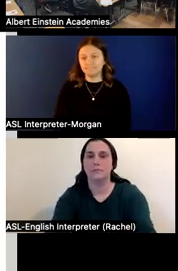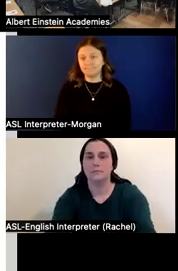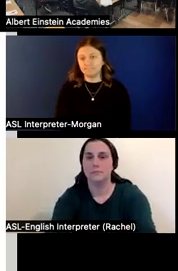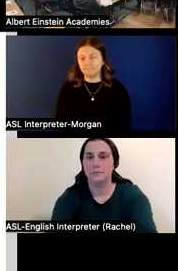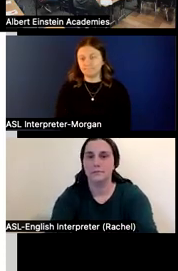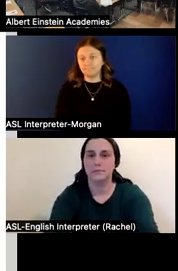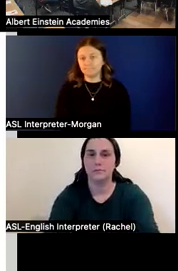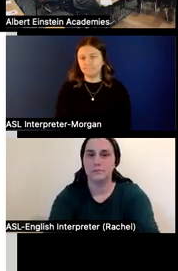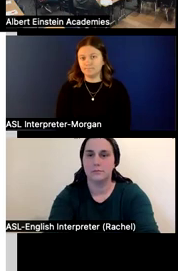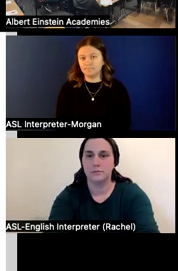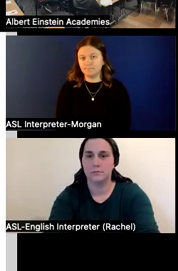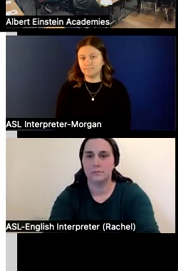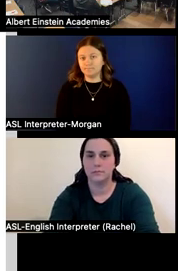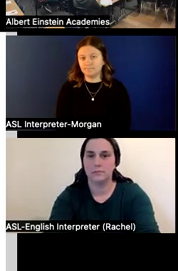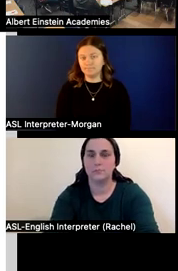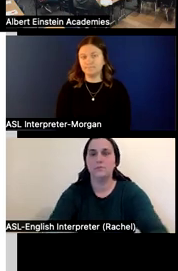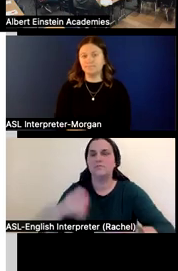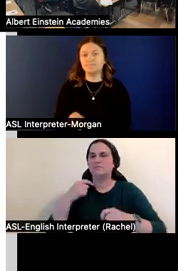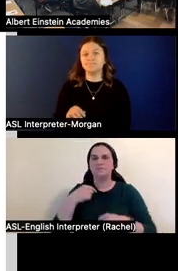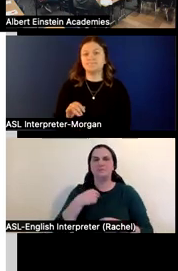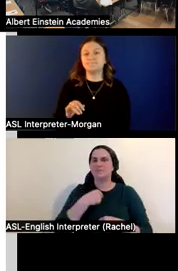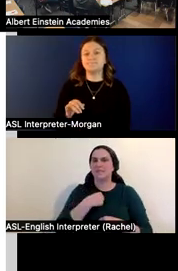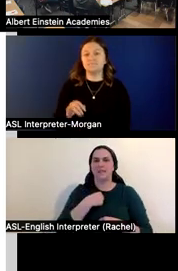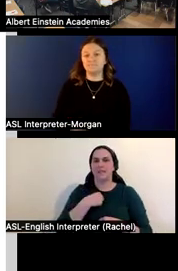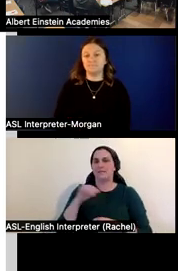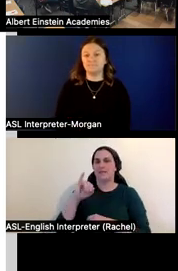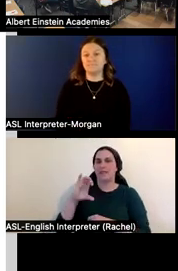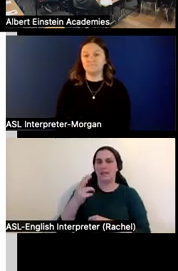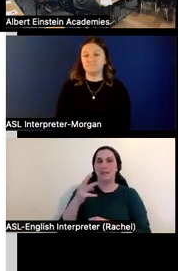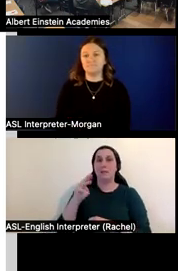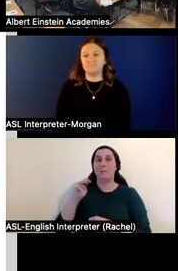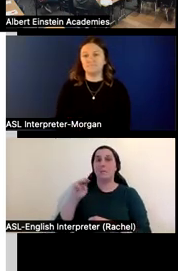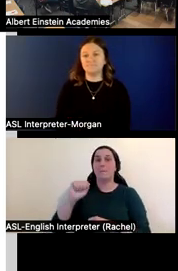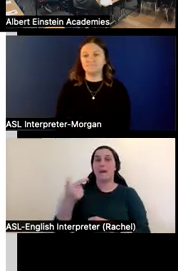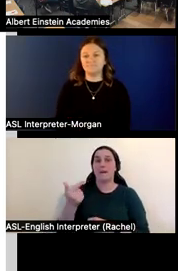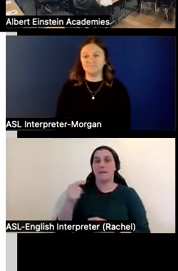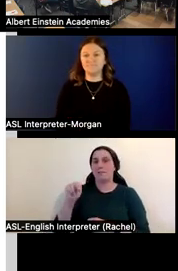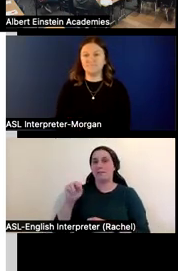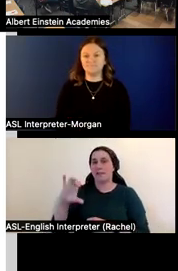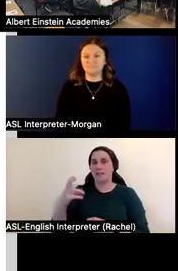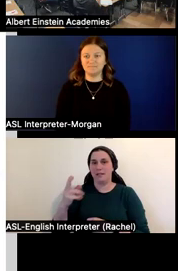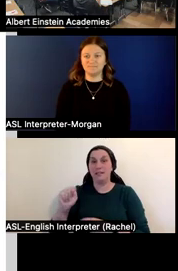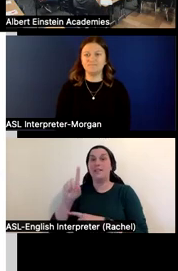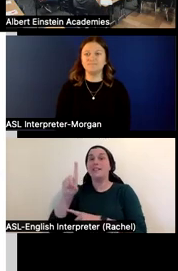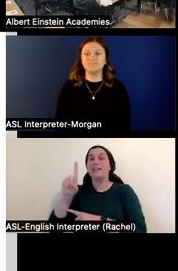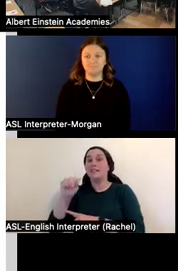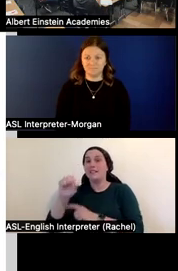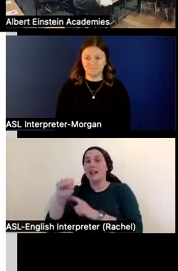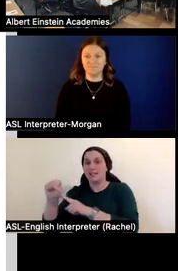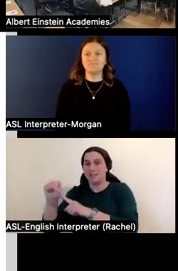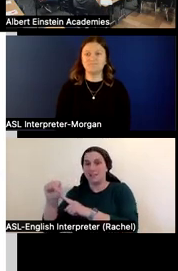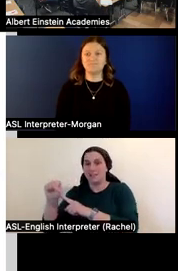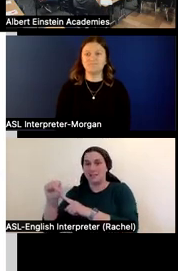ich mag nicht, dass es schneit. I don't like that it is snowing. Das. So the up is a short